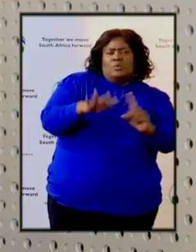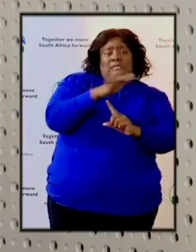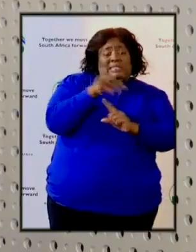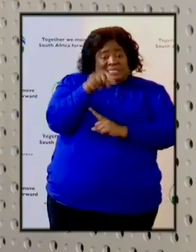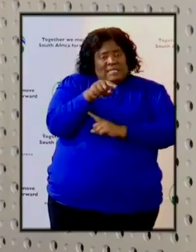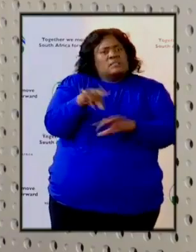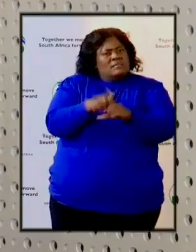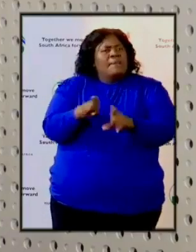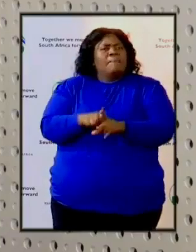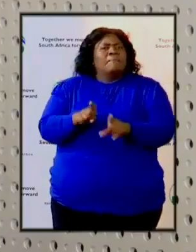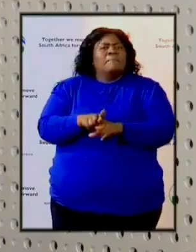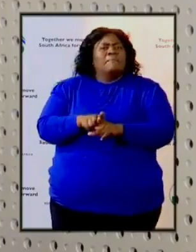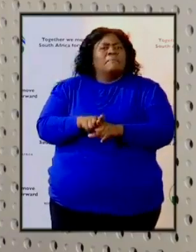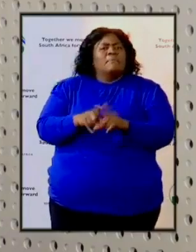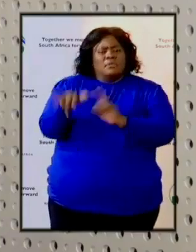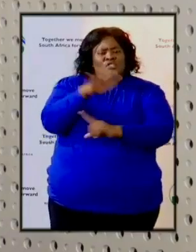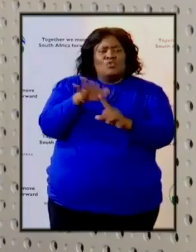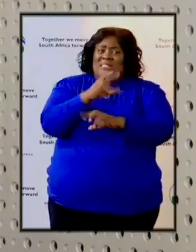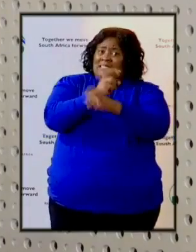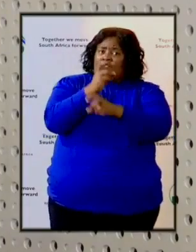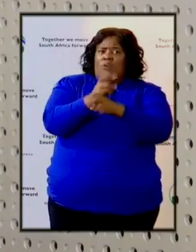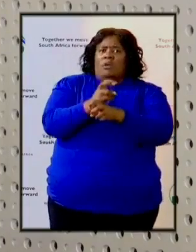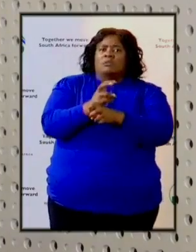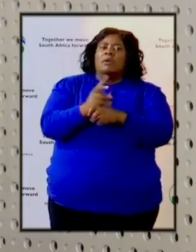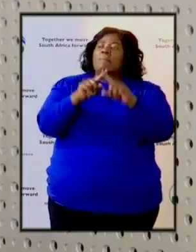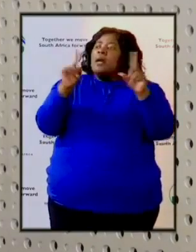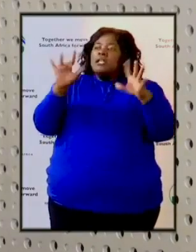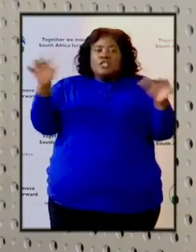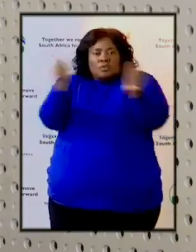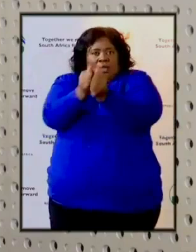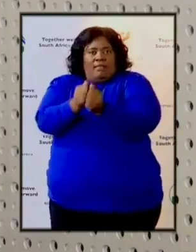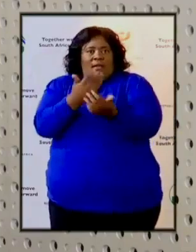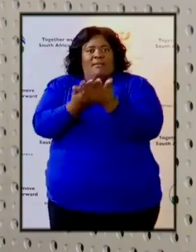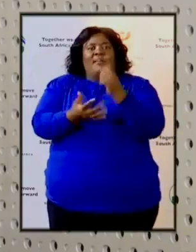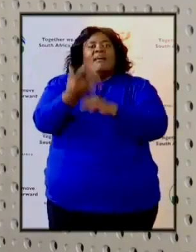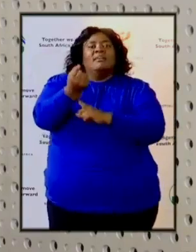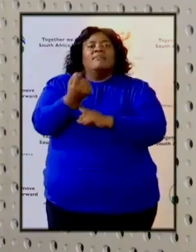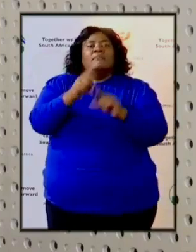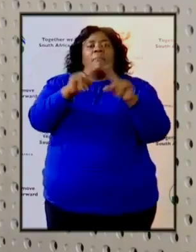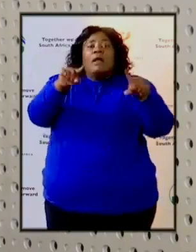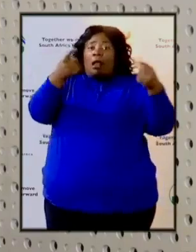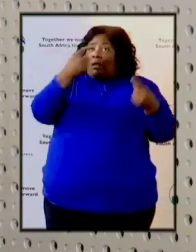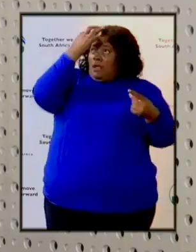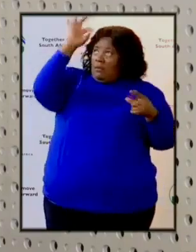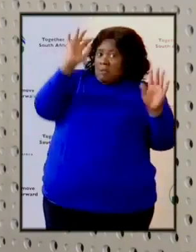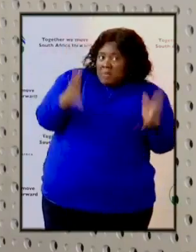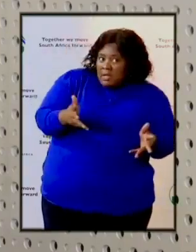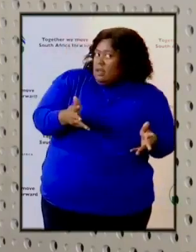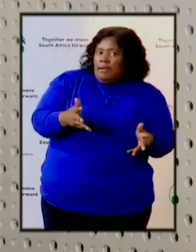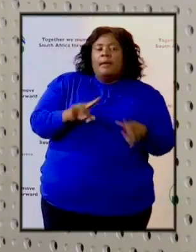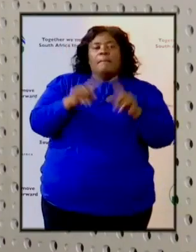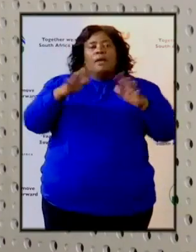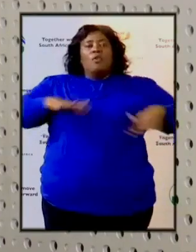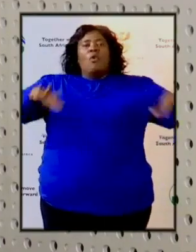difficulty that we must go through together. It can't just be a government matter. It's a matter for all